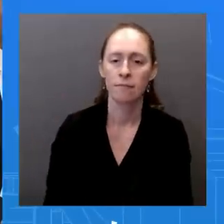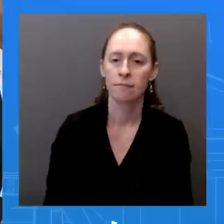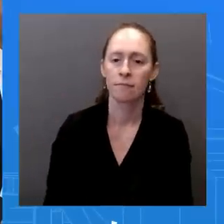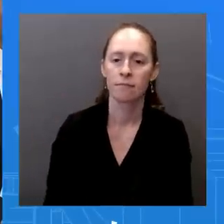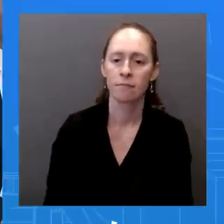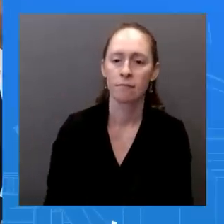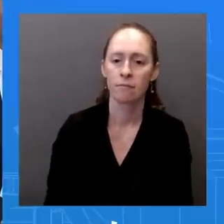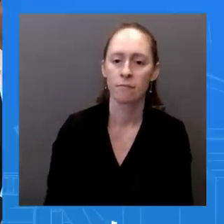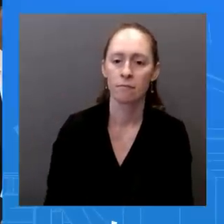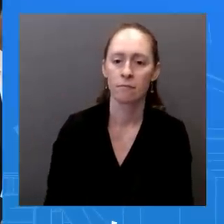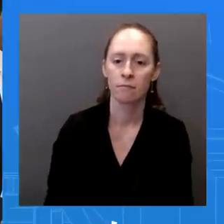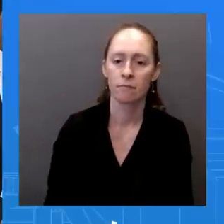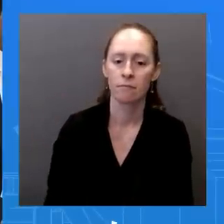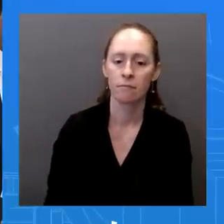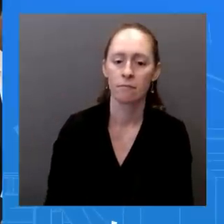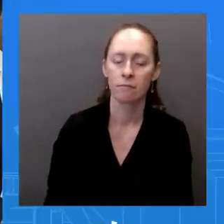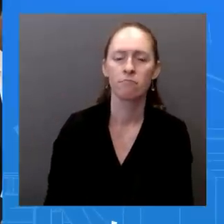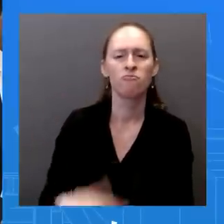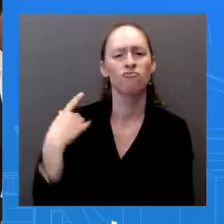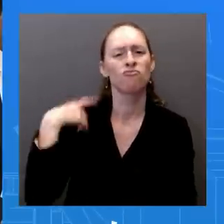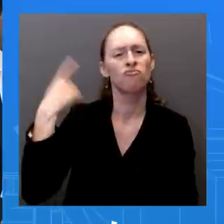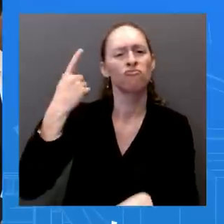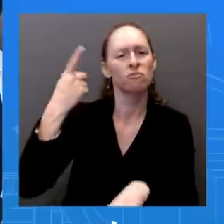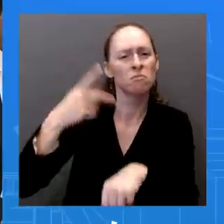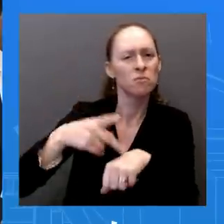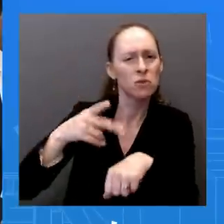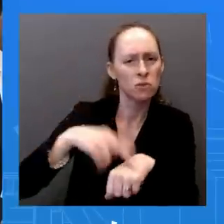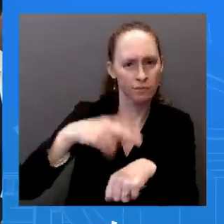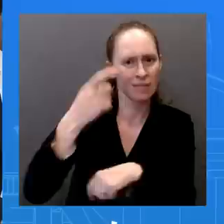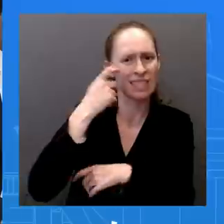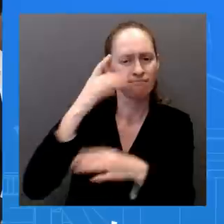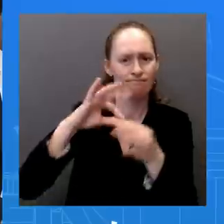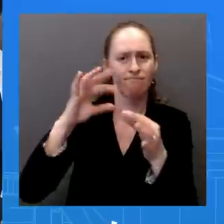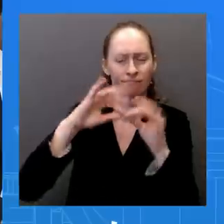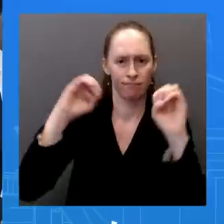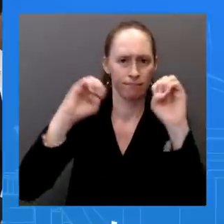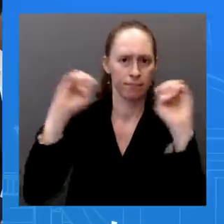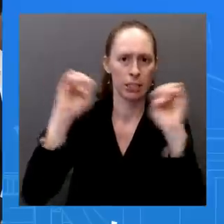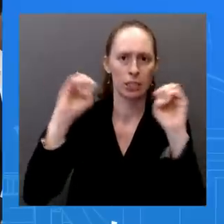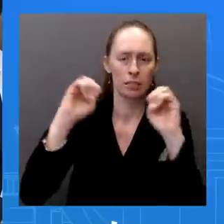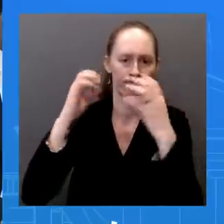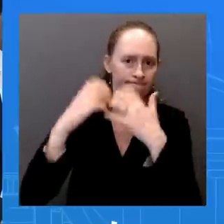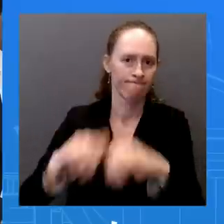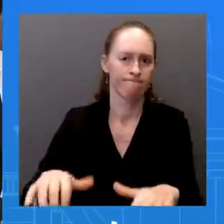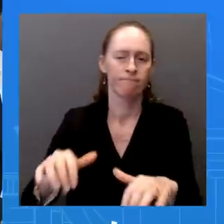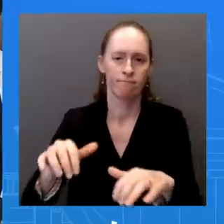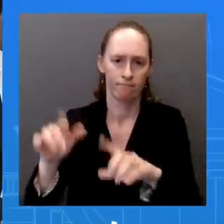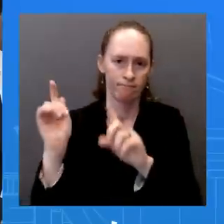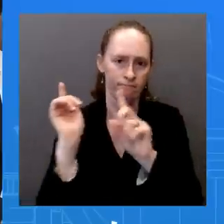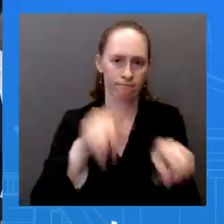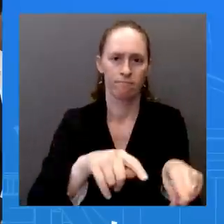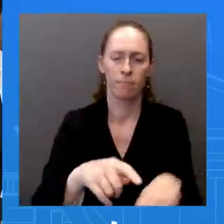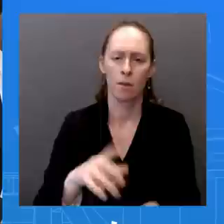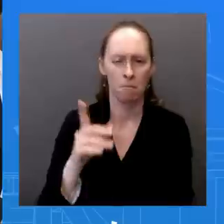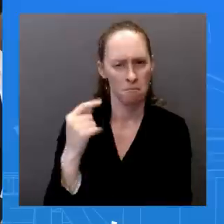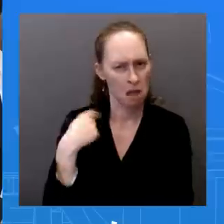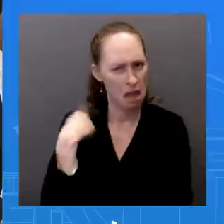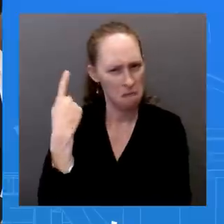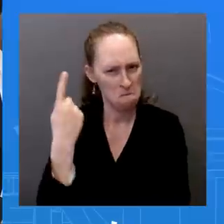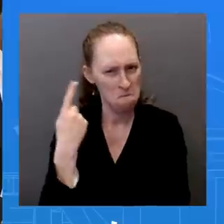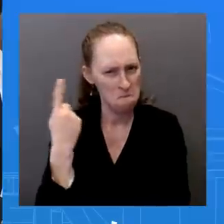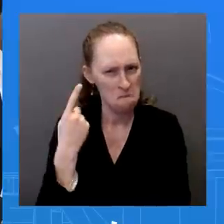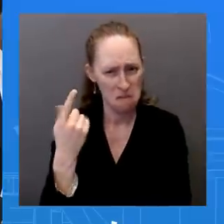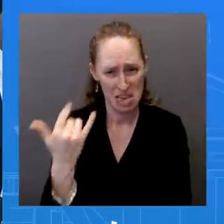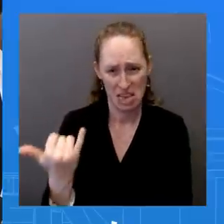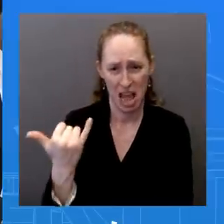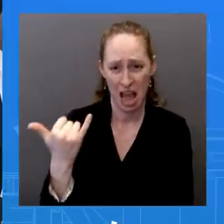about kind of the emergency response, but there's some kind of endemic infrastructure issues that have led to the reasons why Puerto Rico has such a